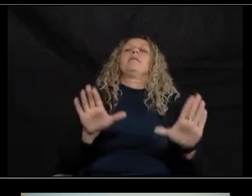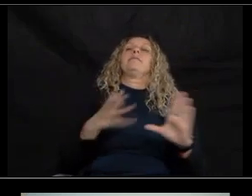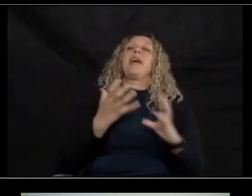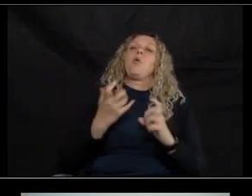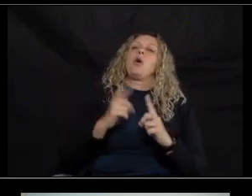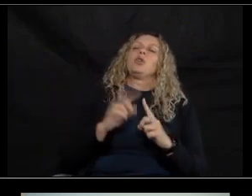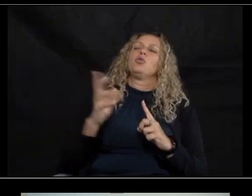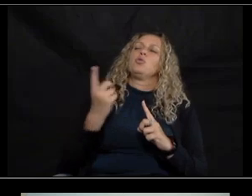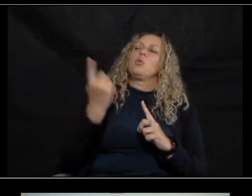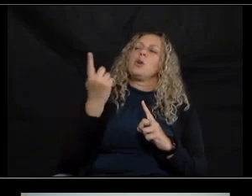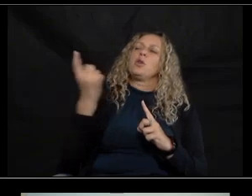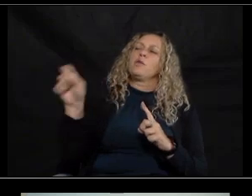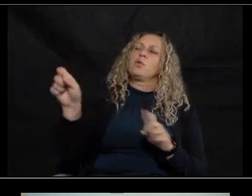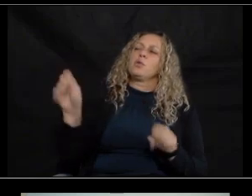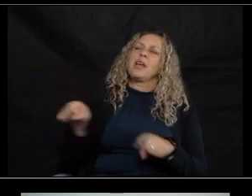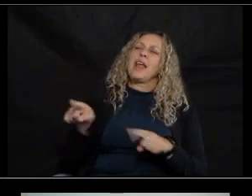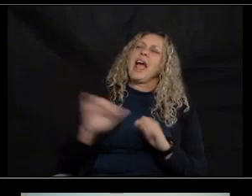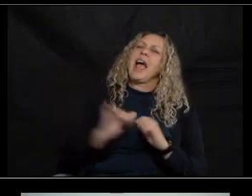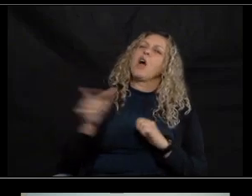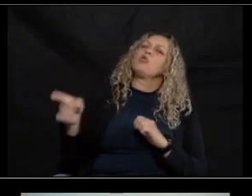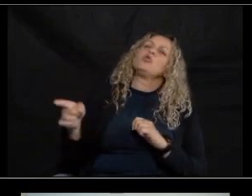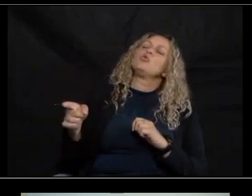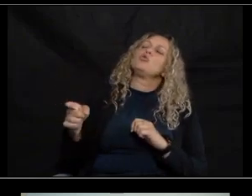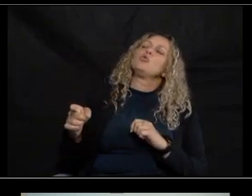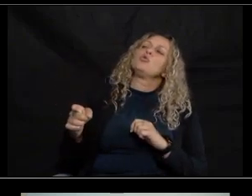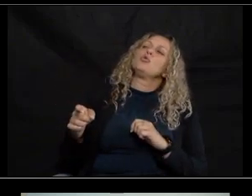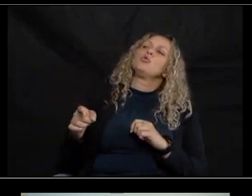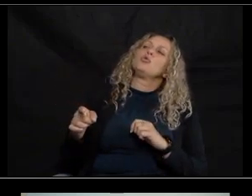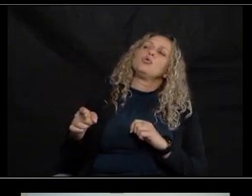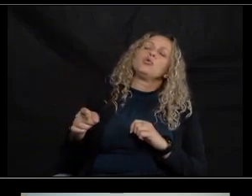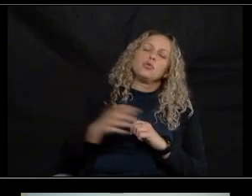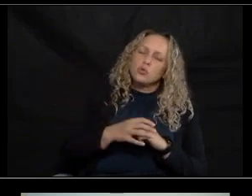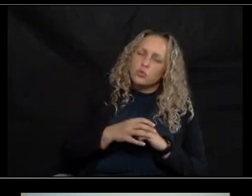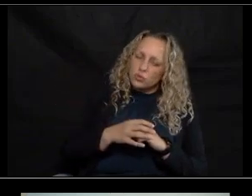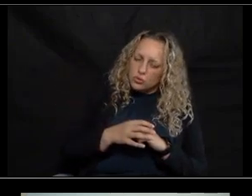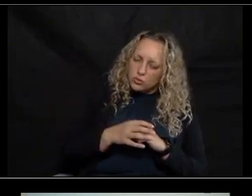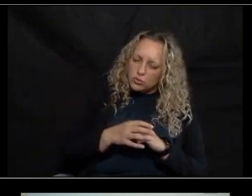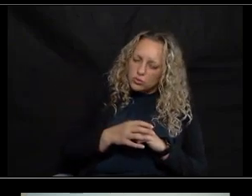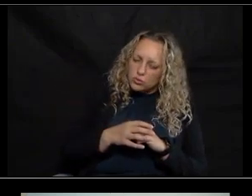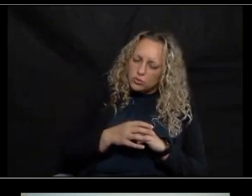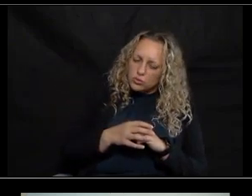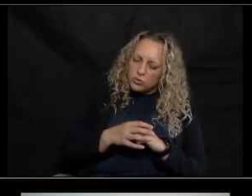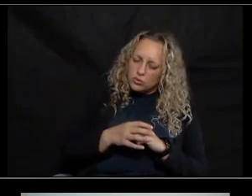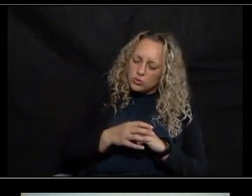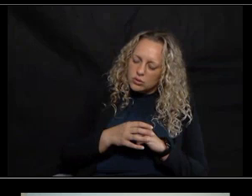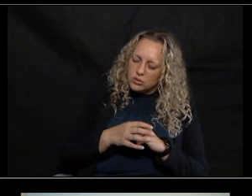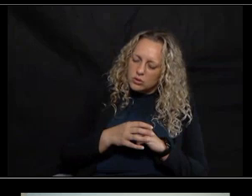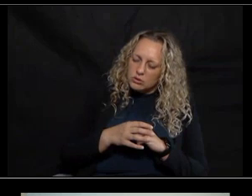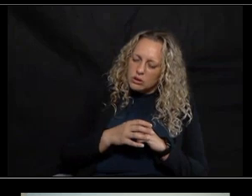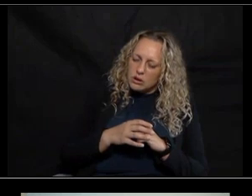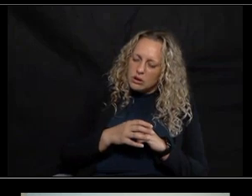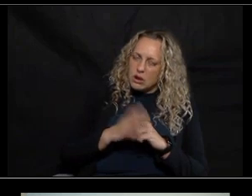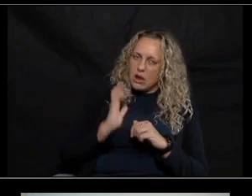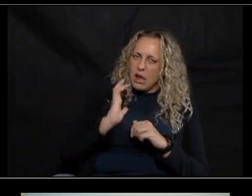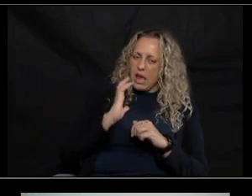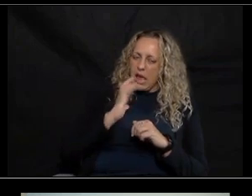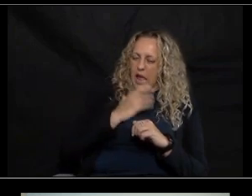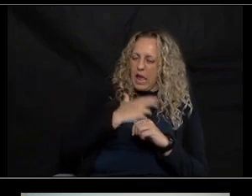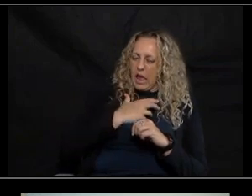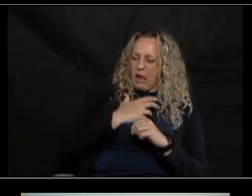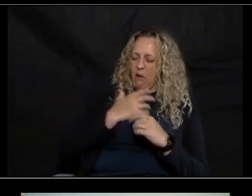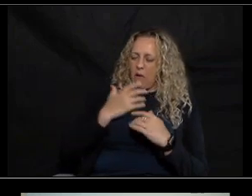you could tell me, how do you go about measuring tree deficiency? You know, like, is there